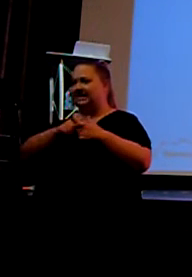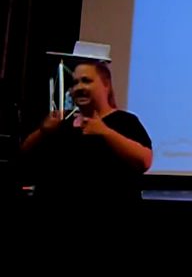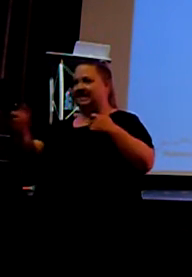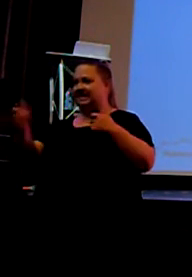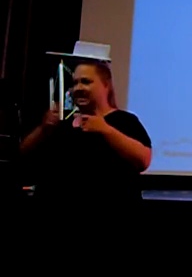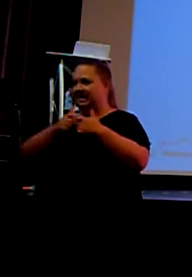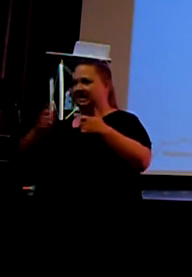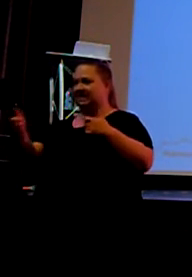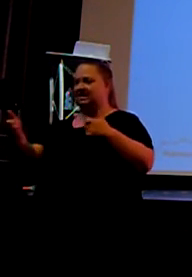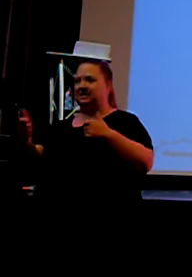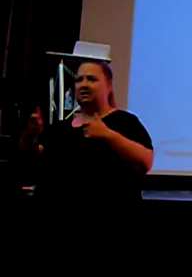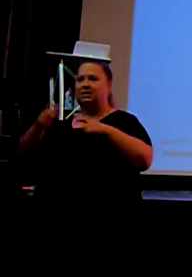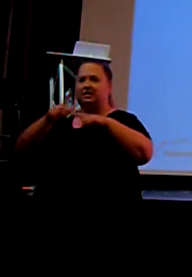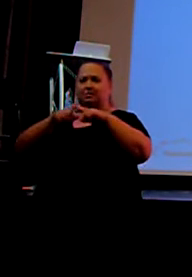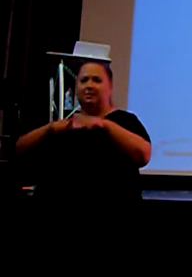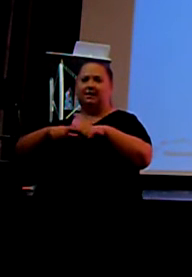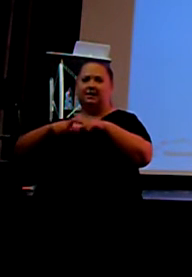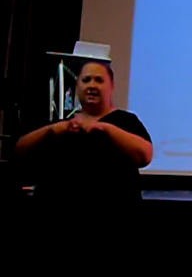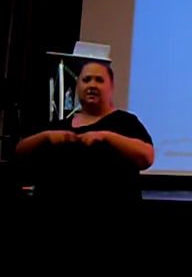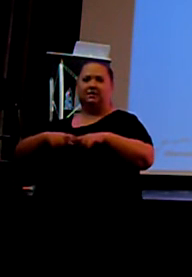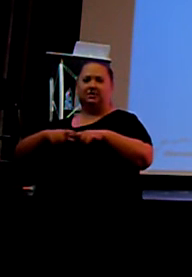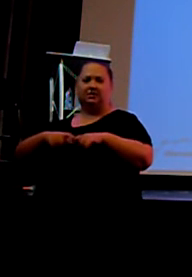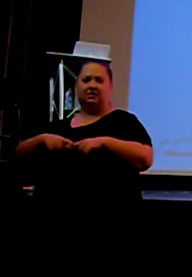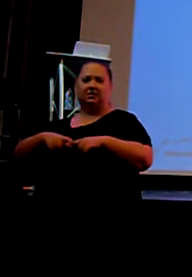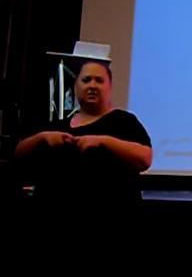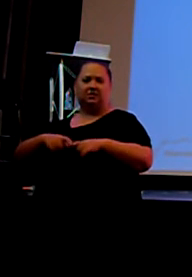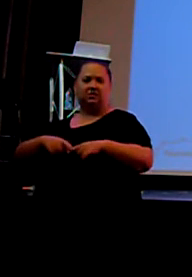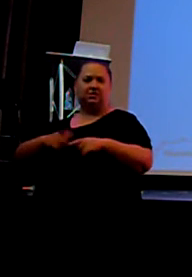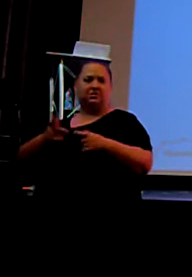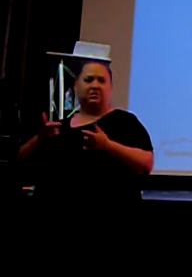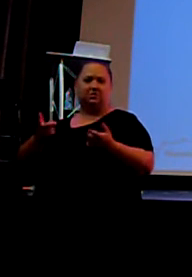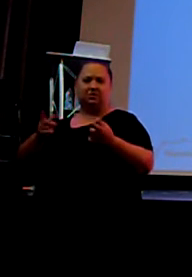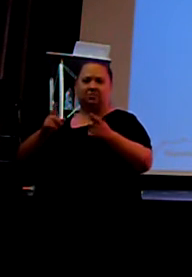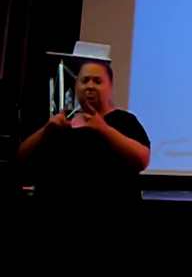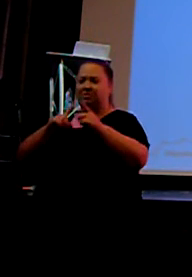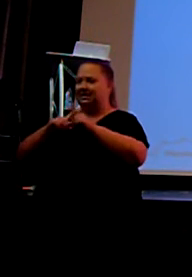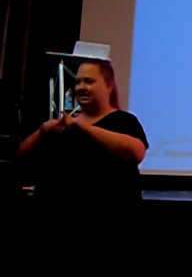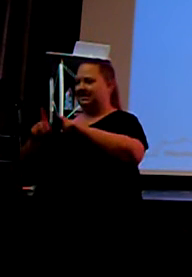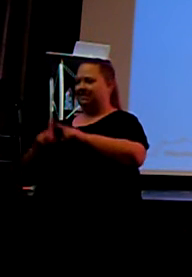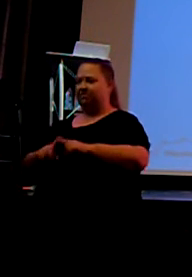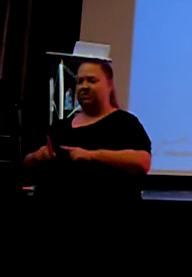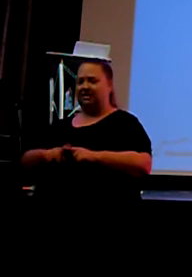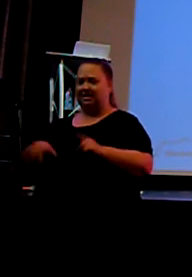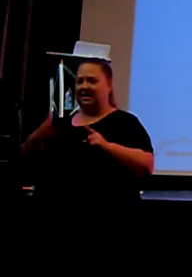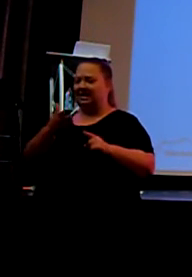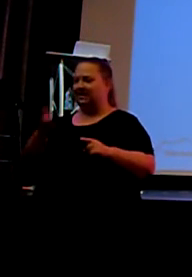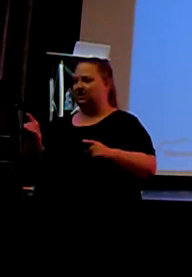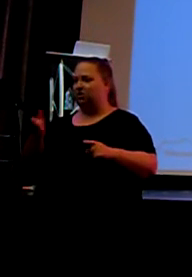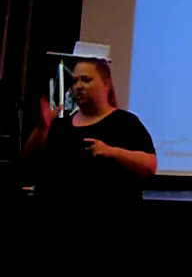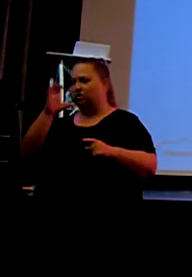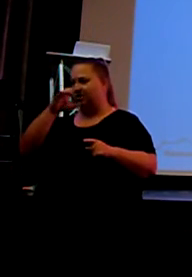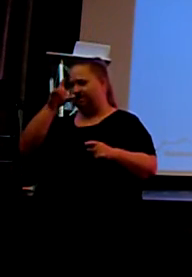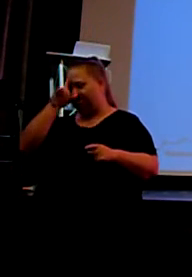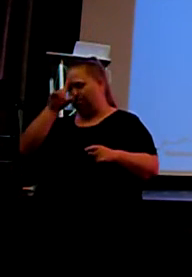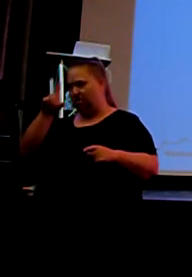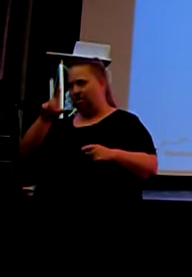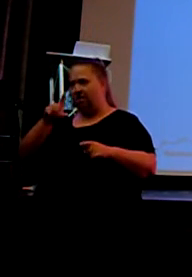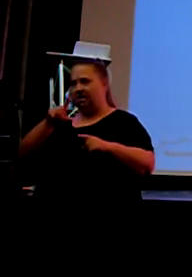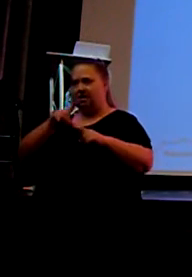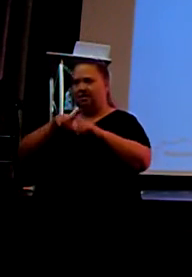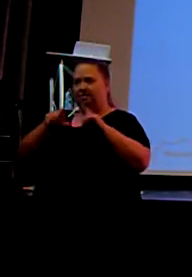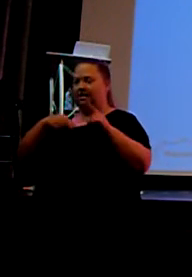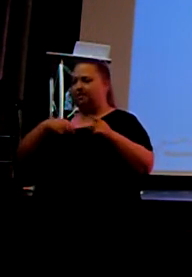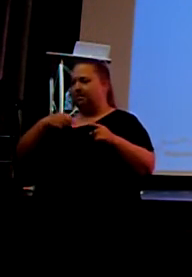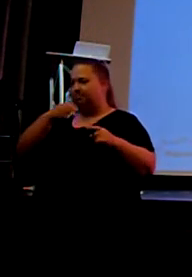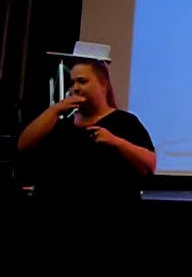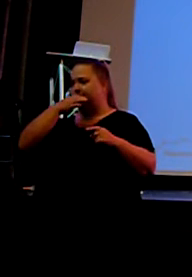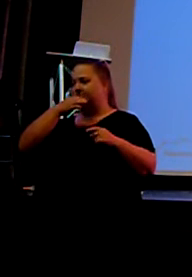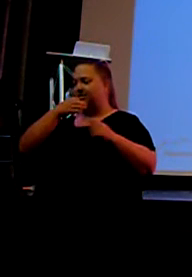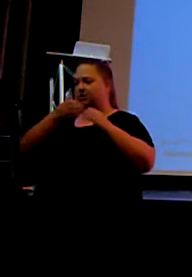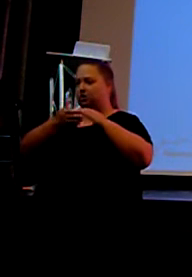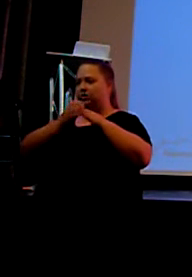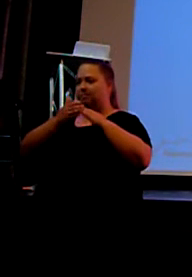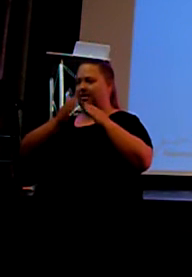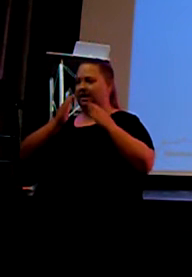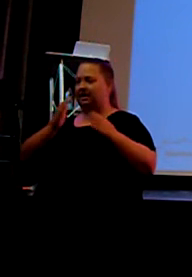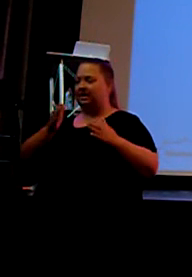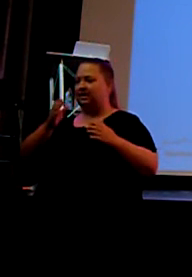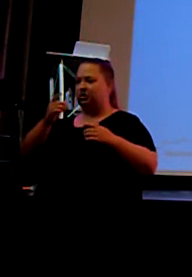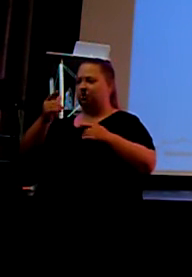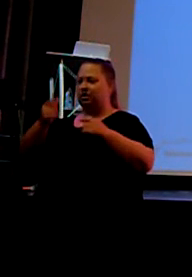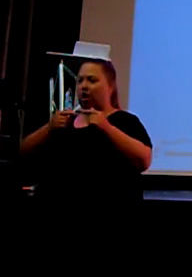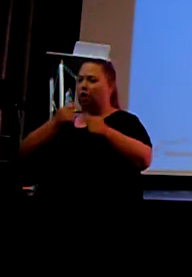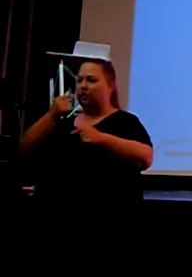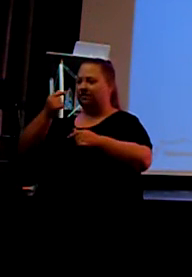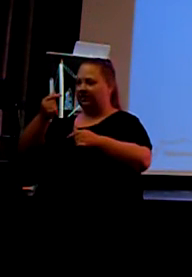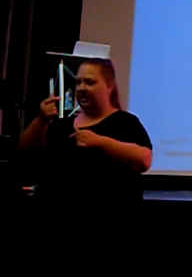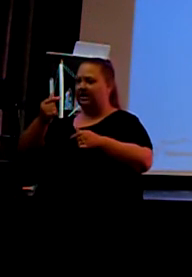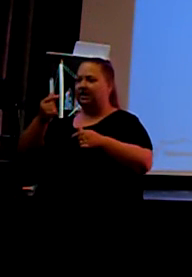so it depends a little bit on what kind of different attractions that you're after, but I'm not at all an expert in Jamaican geography